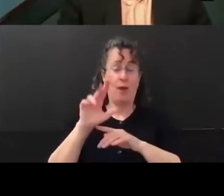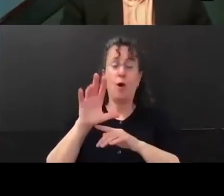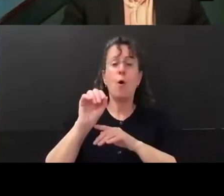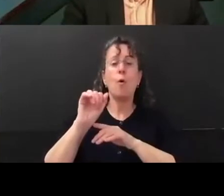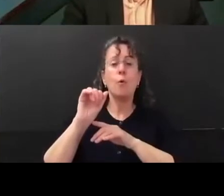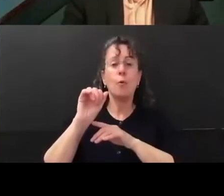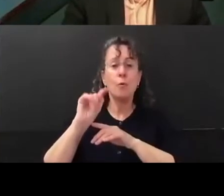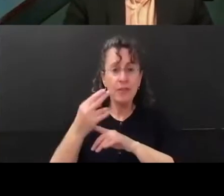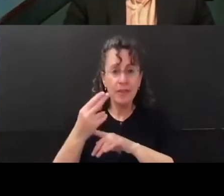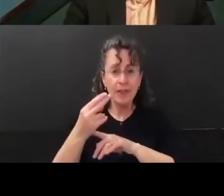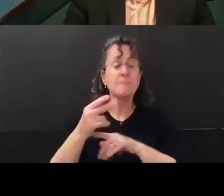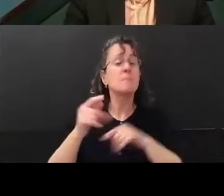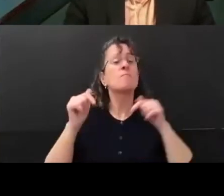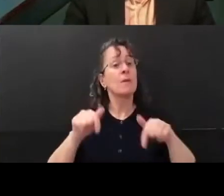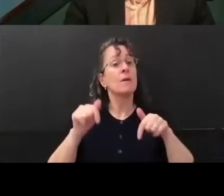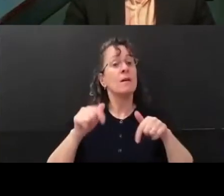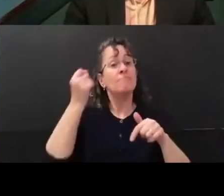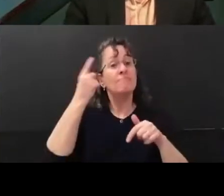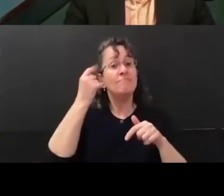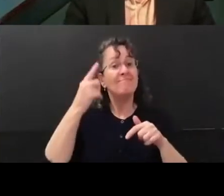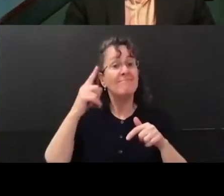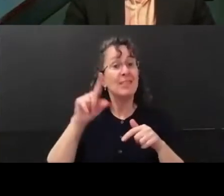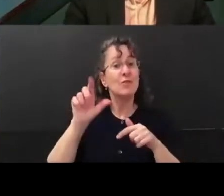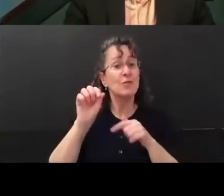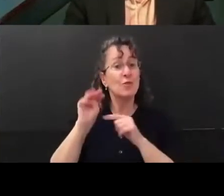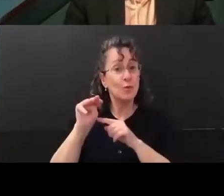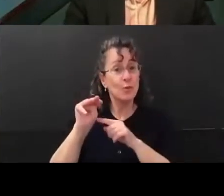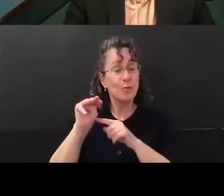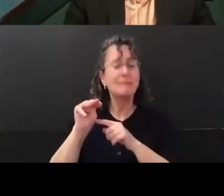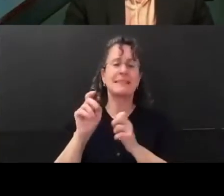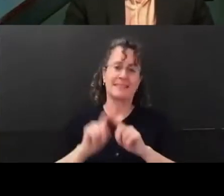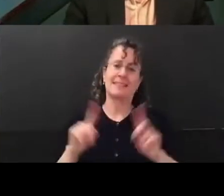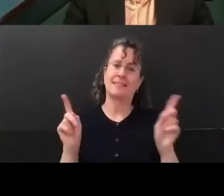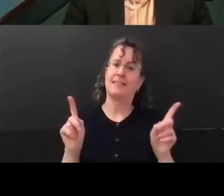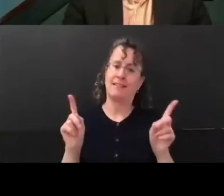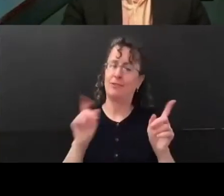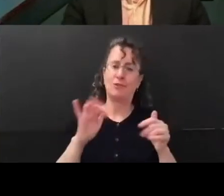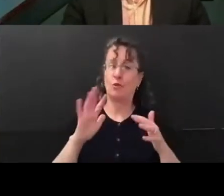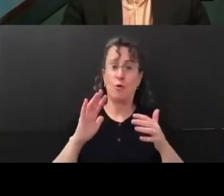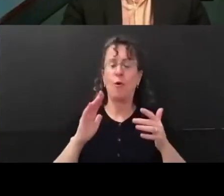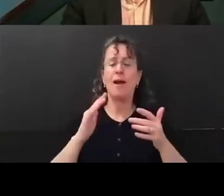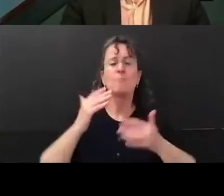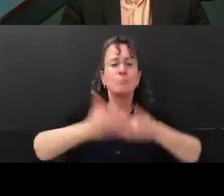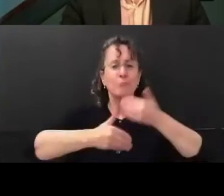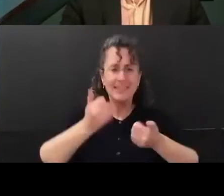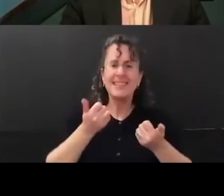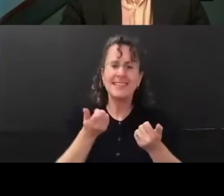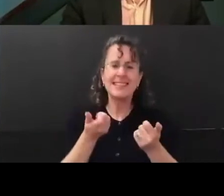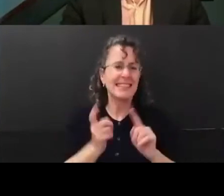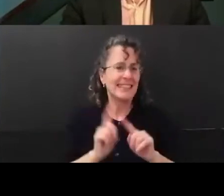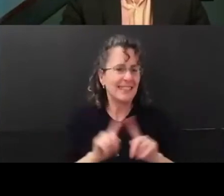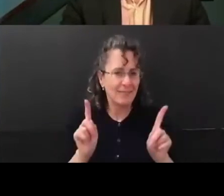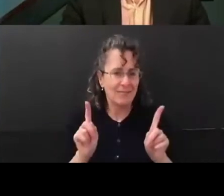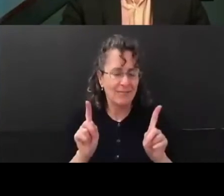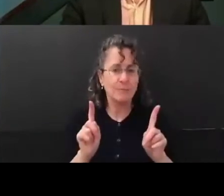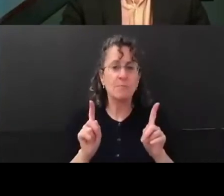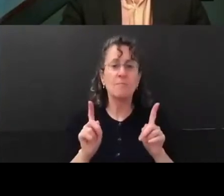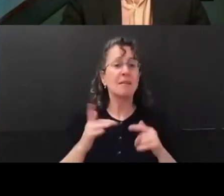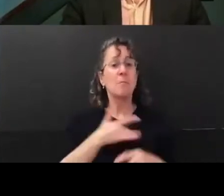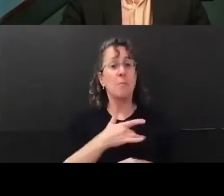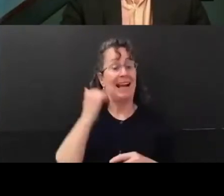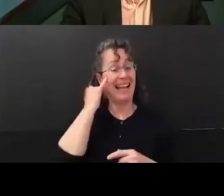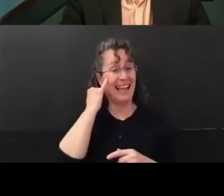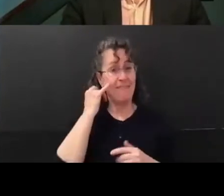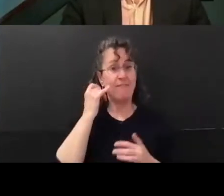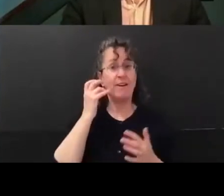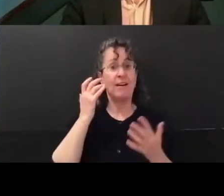bit differently than we normally do, which is normally when we're in person, I would issue the oaths to all